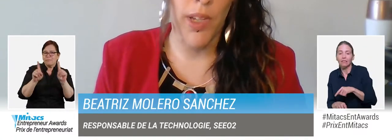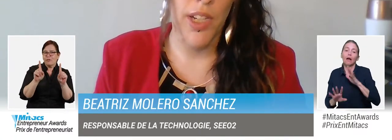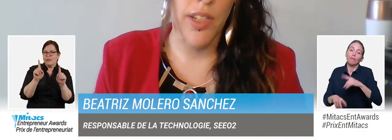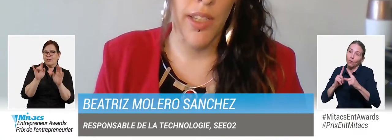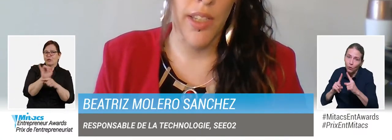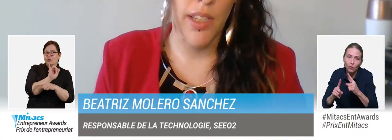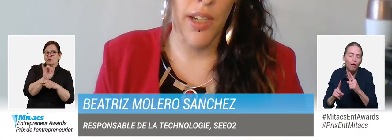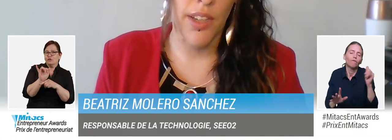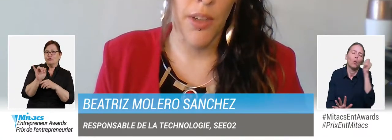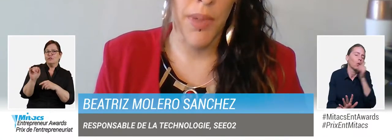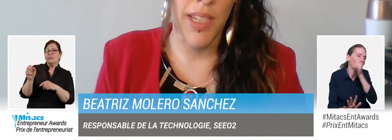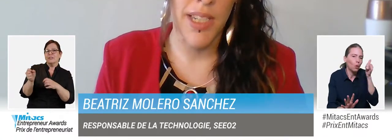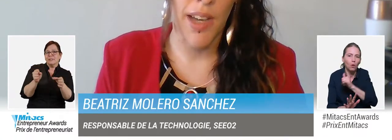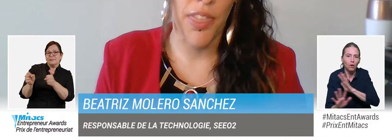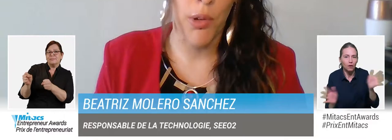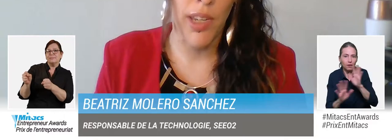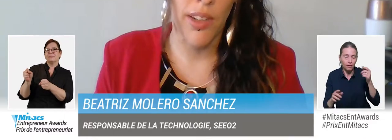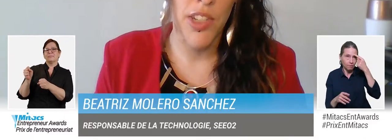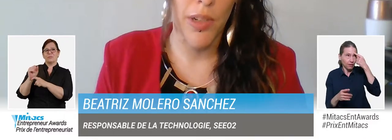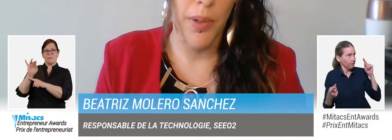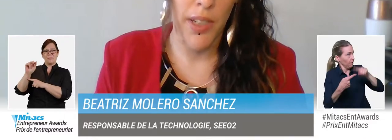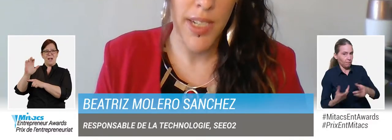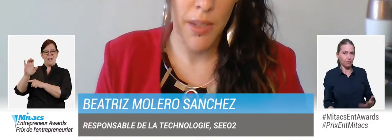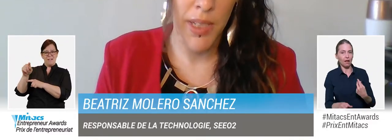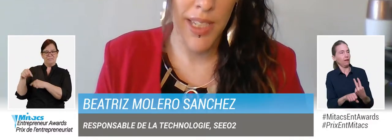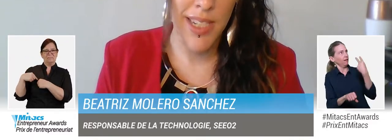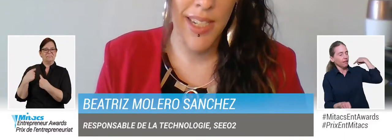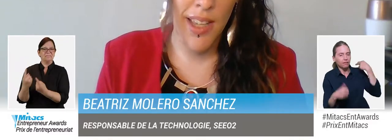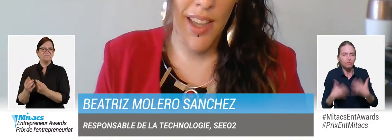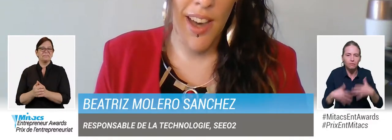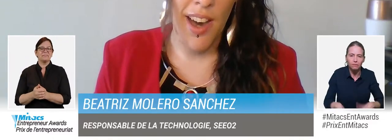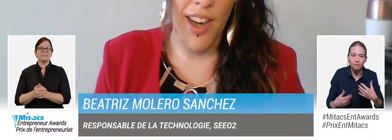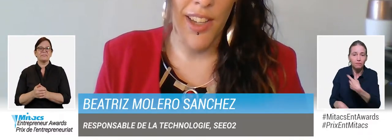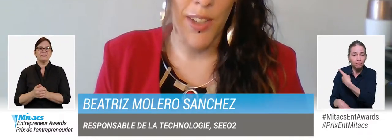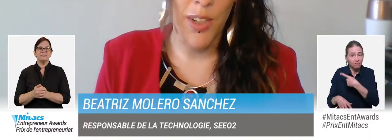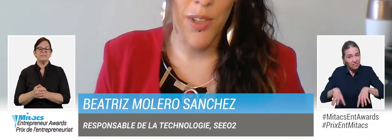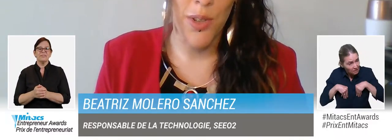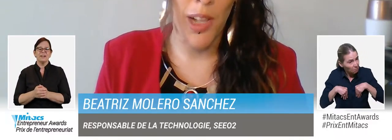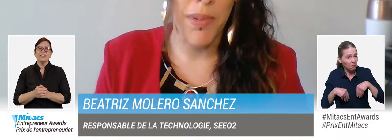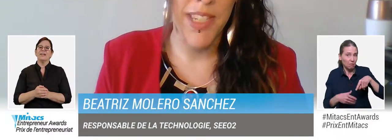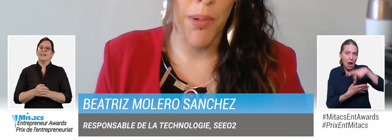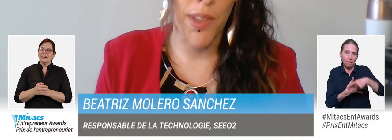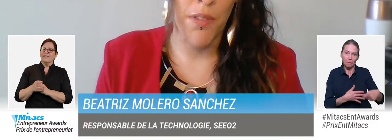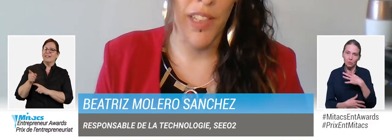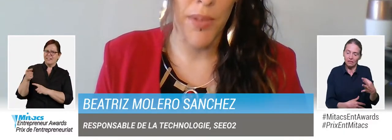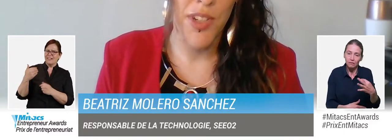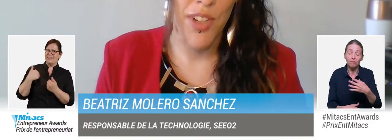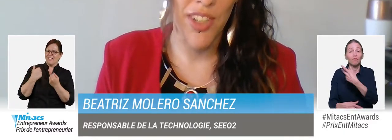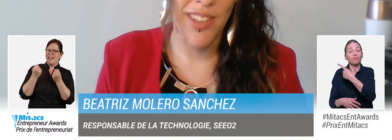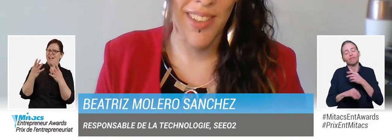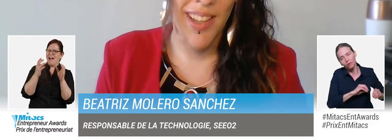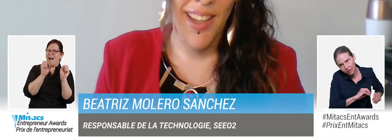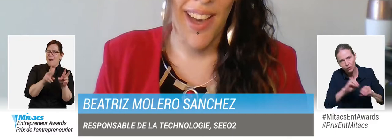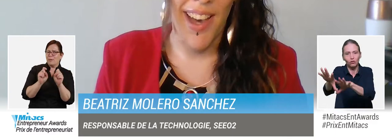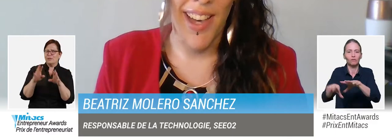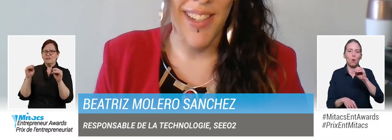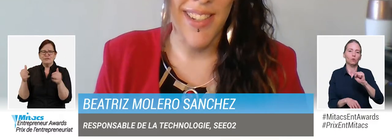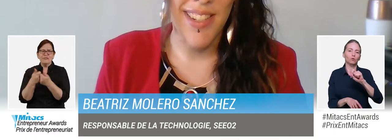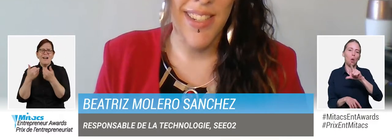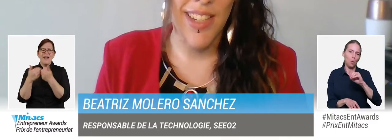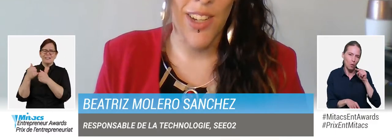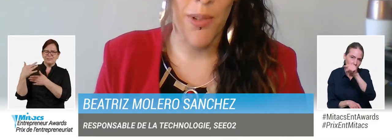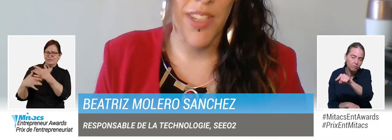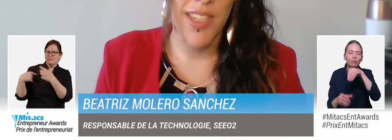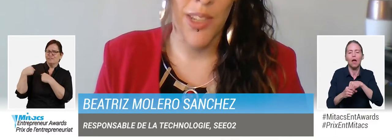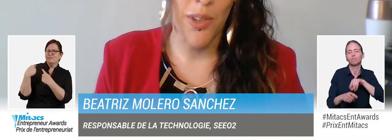all of that, we actually had three industrial partners committed to help us out with our field demonstration,